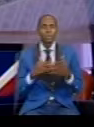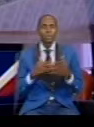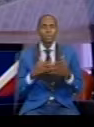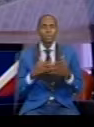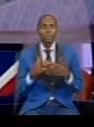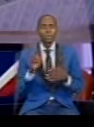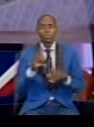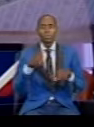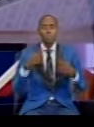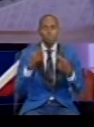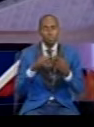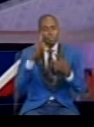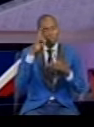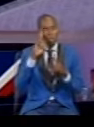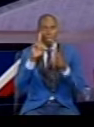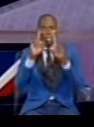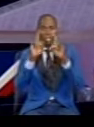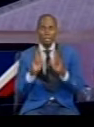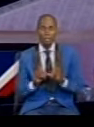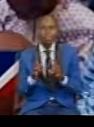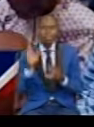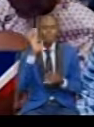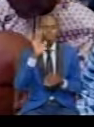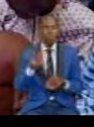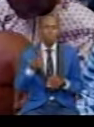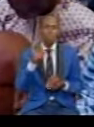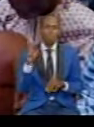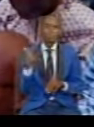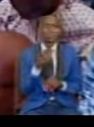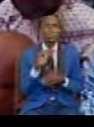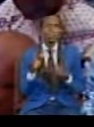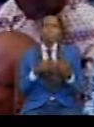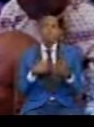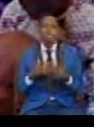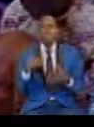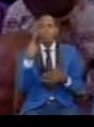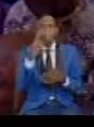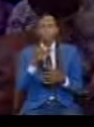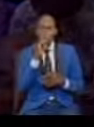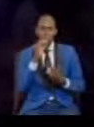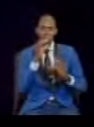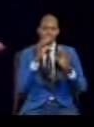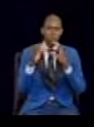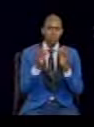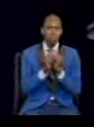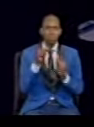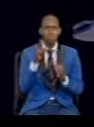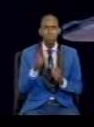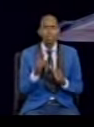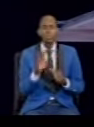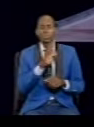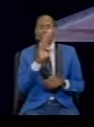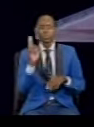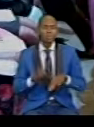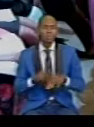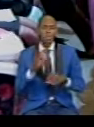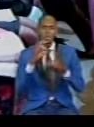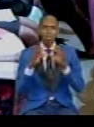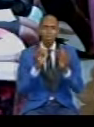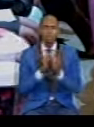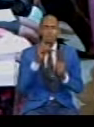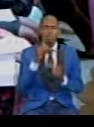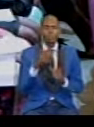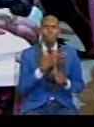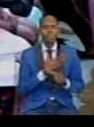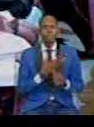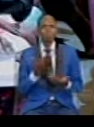When you go for examination, they'll find you. And no matter who is communing with you, they used to discuss with you. And it's